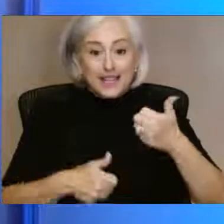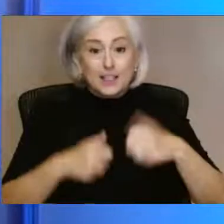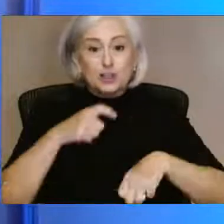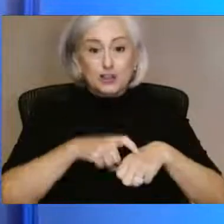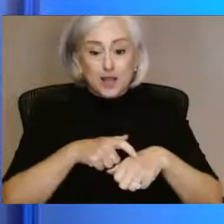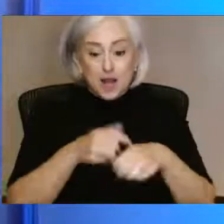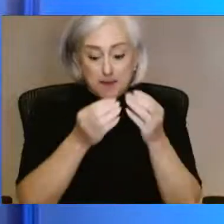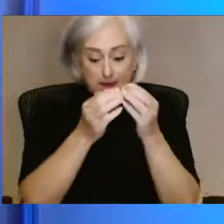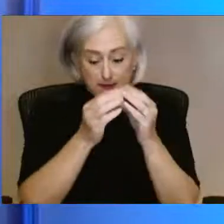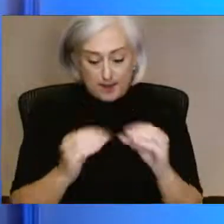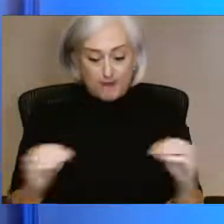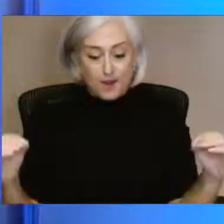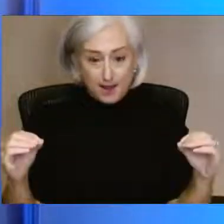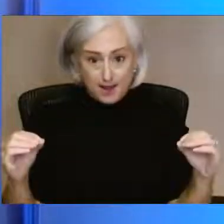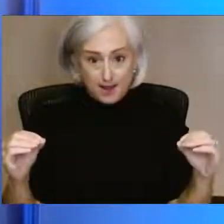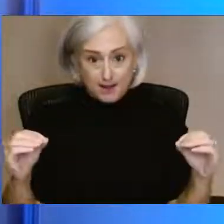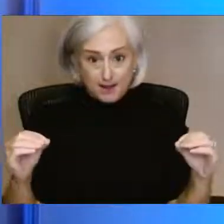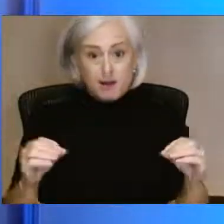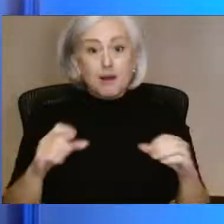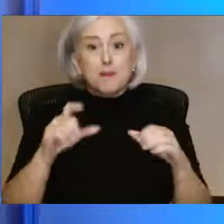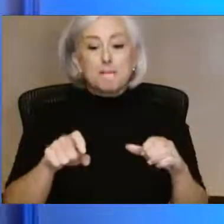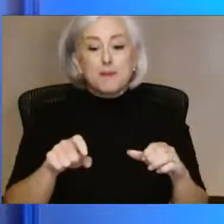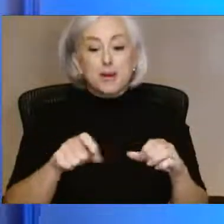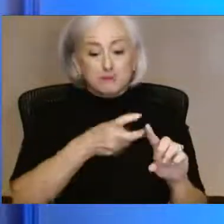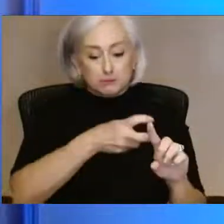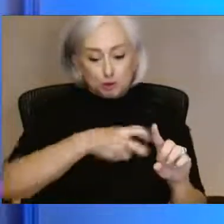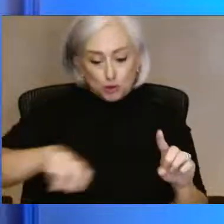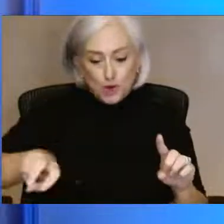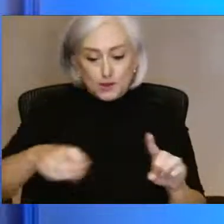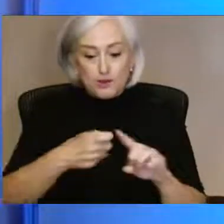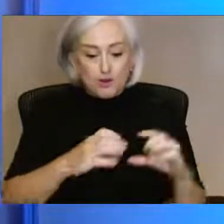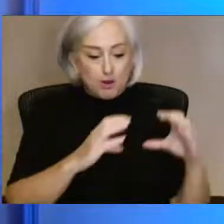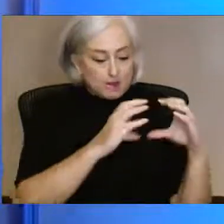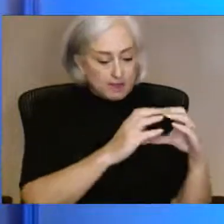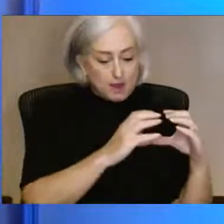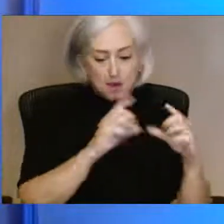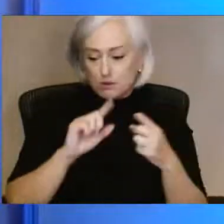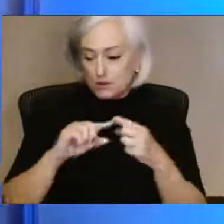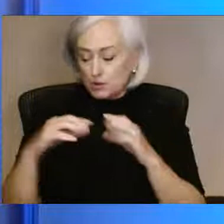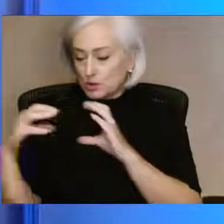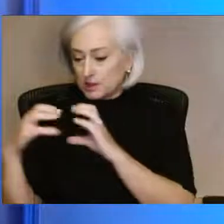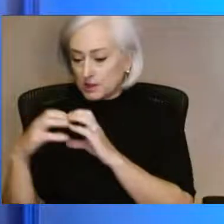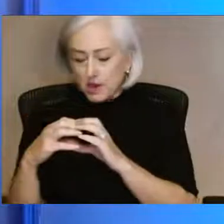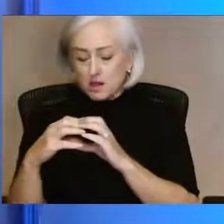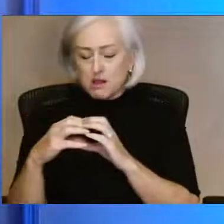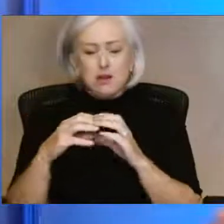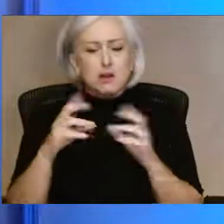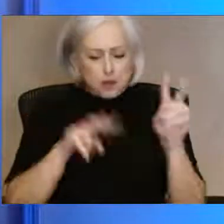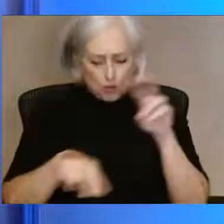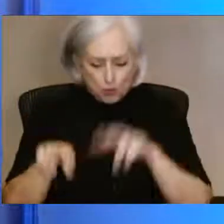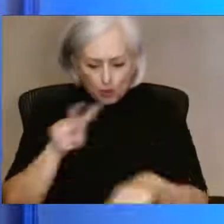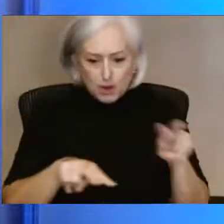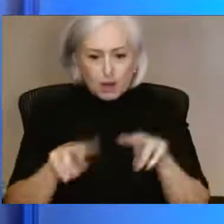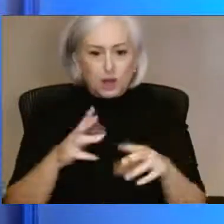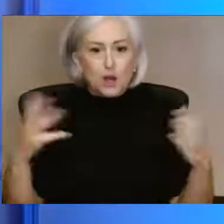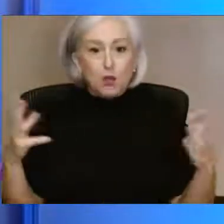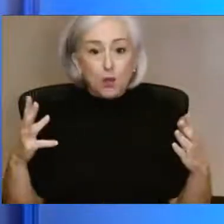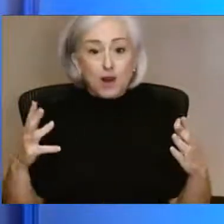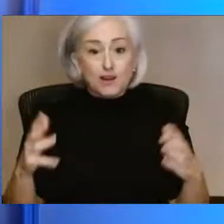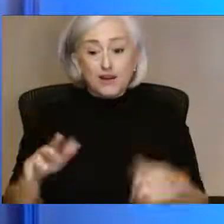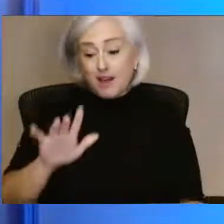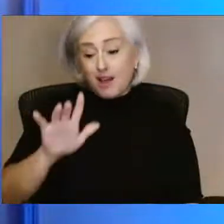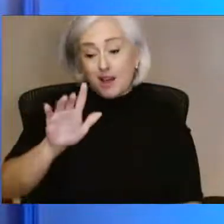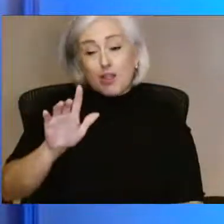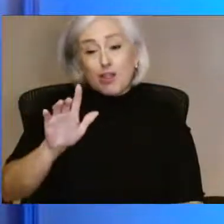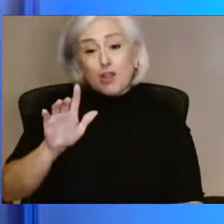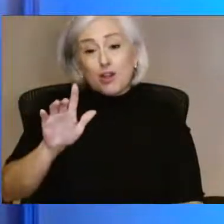life. And so what we really study is how those 23 chromosomes get passed from cell to cell to cell. And we